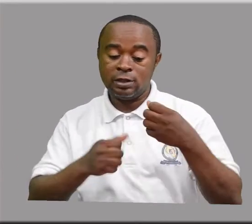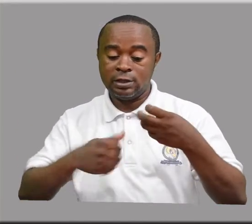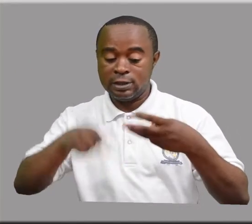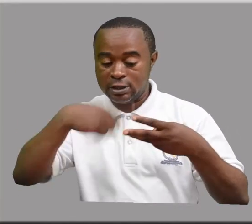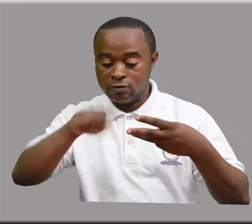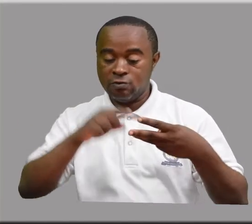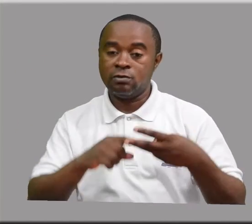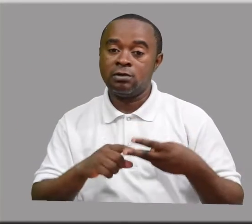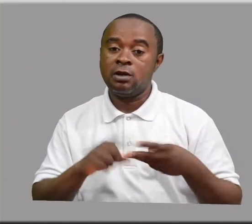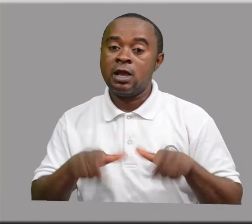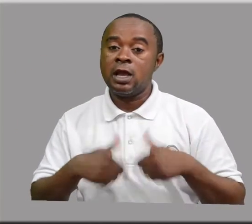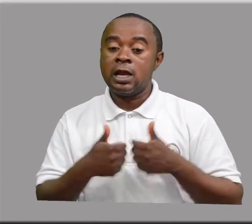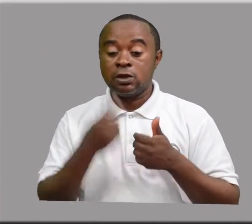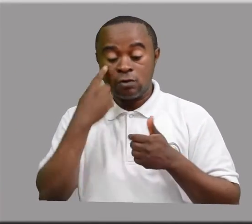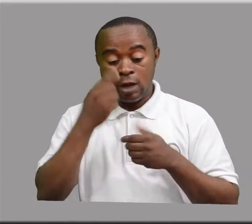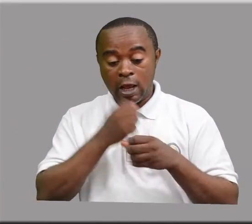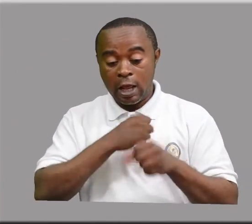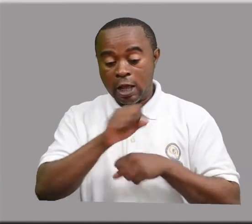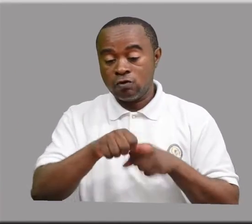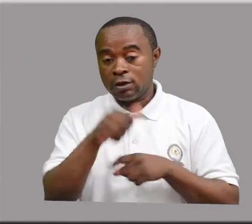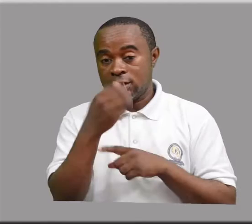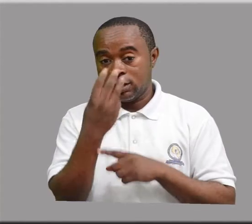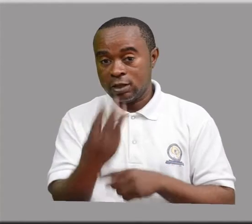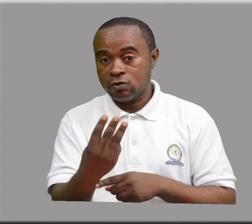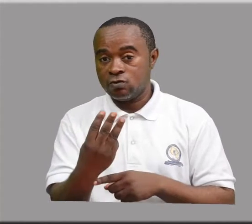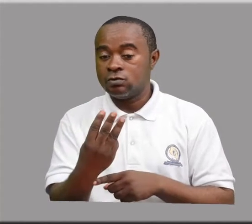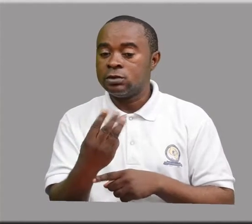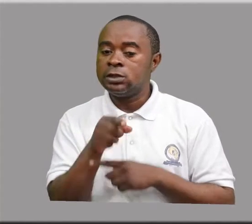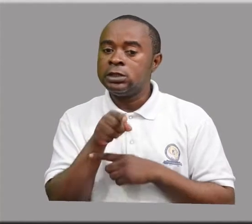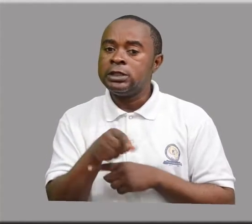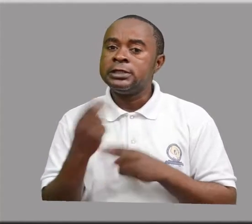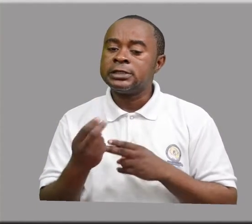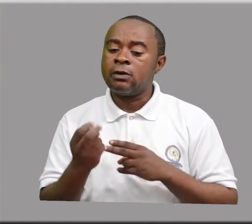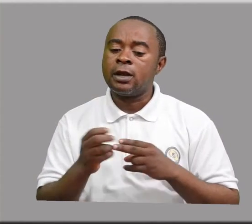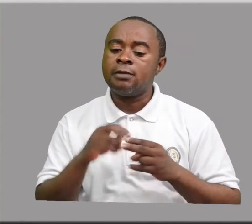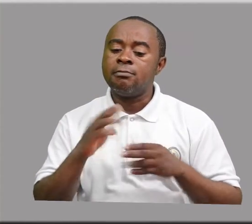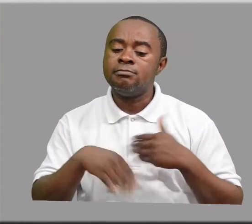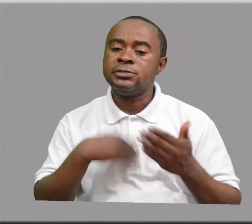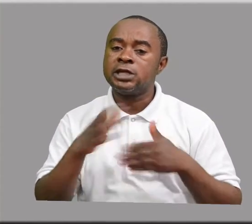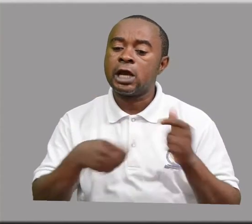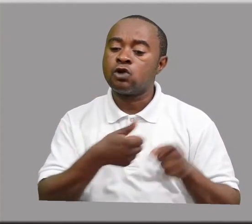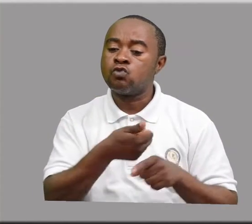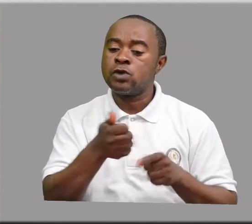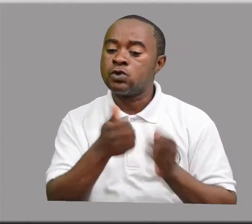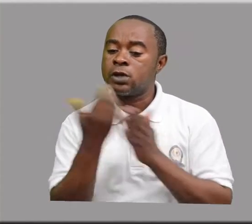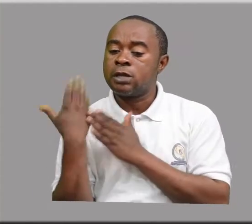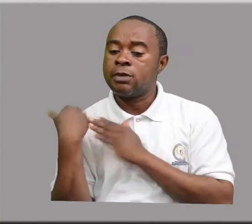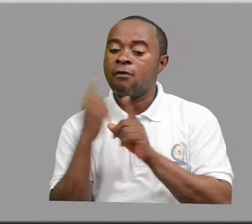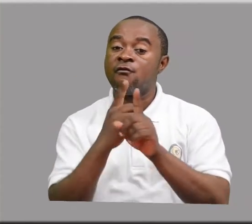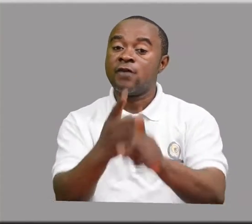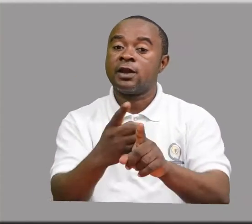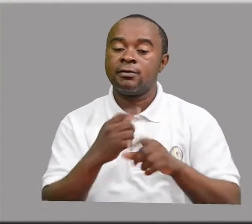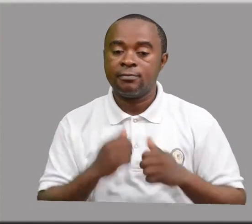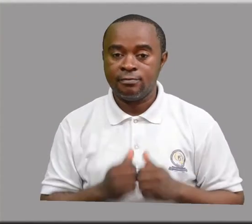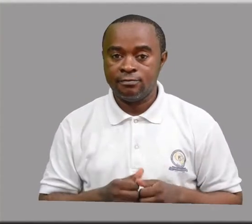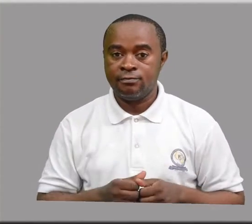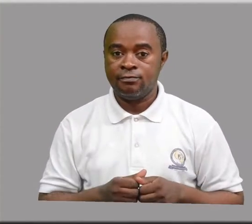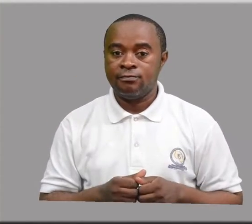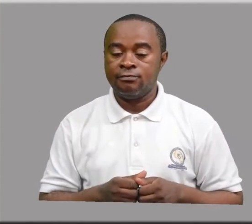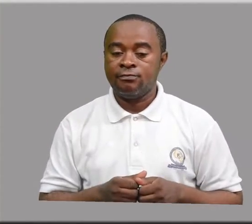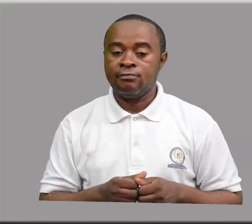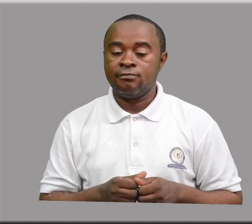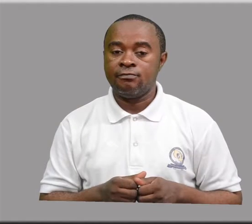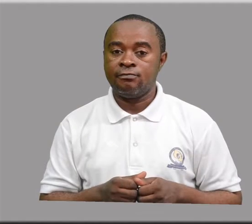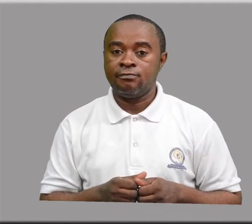steps. But within those 3 steps, there are processes that you have to follow. For example,